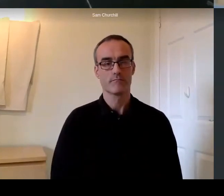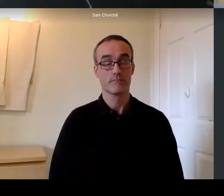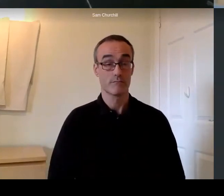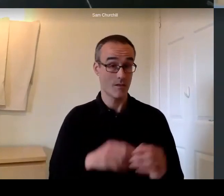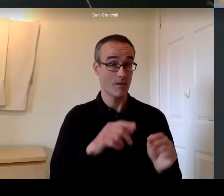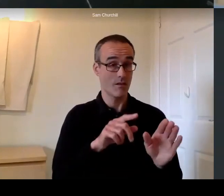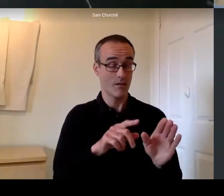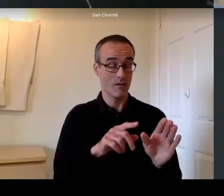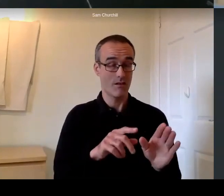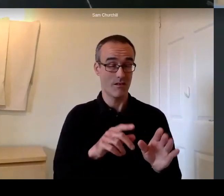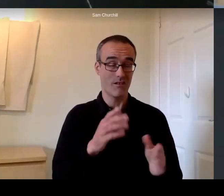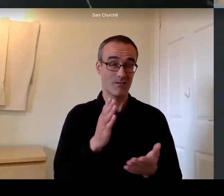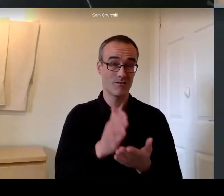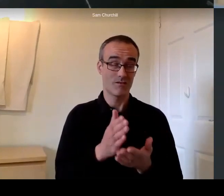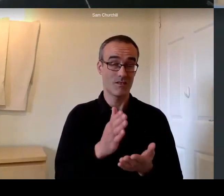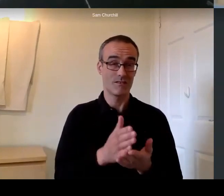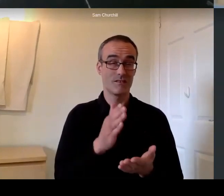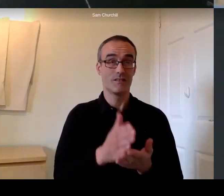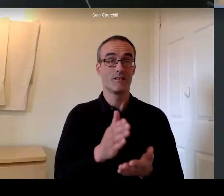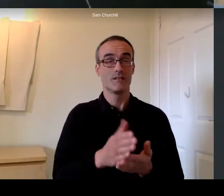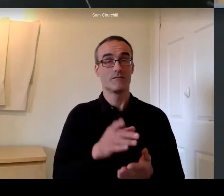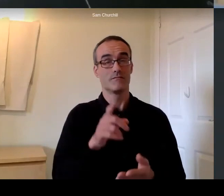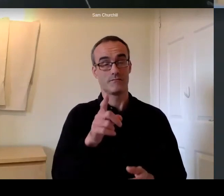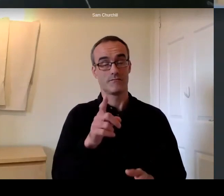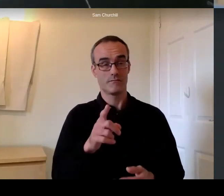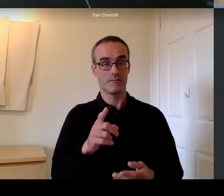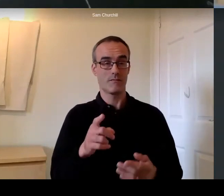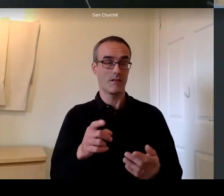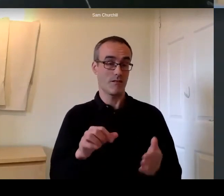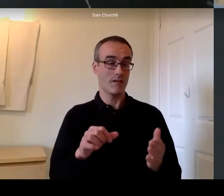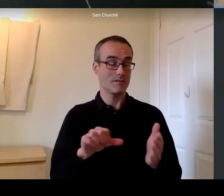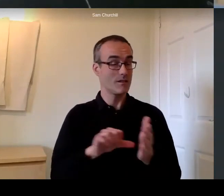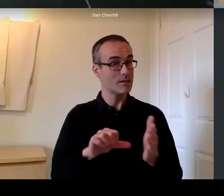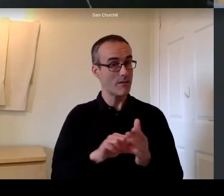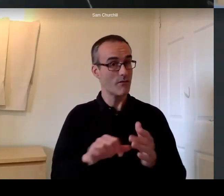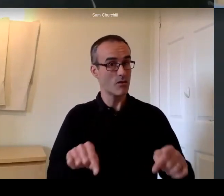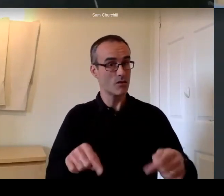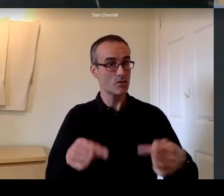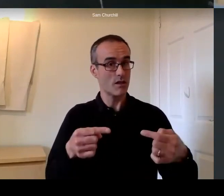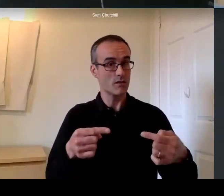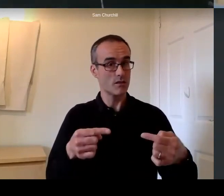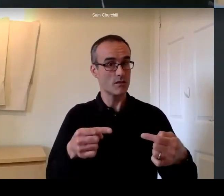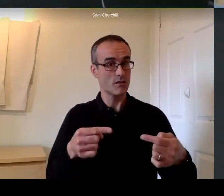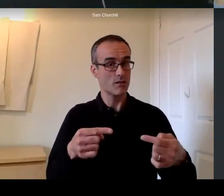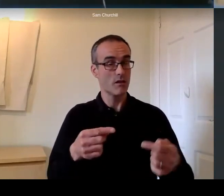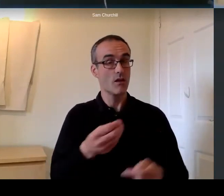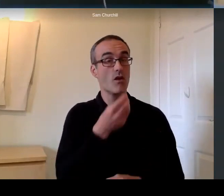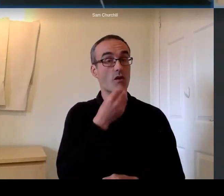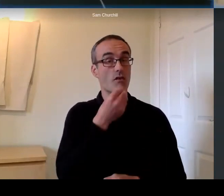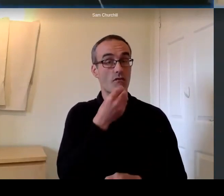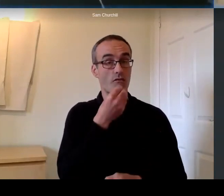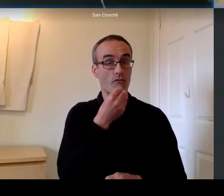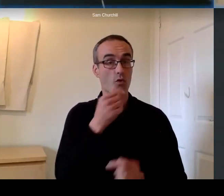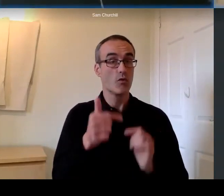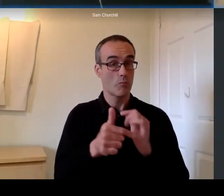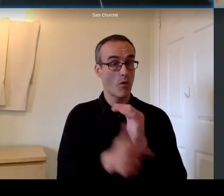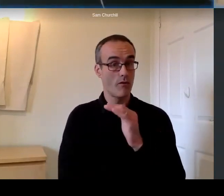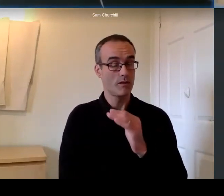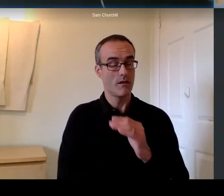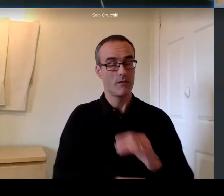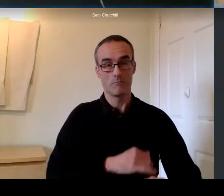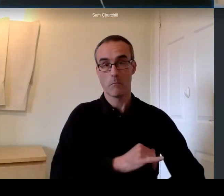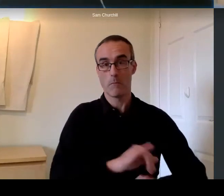facilities and, as you say, income, and also around the food poverty. And it was quite heartening to see and